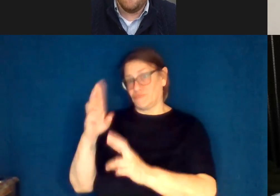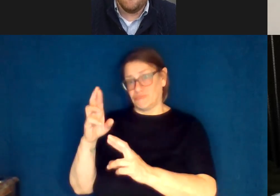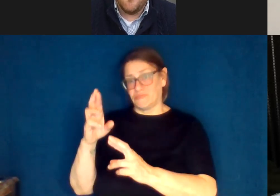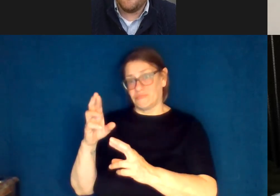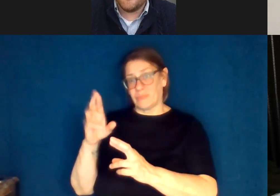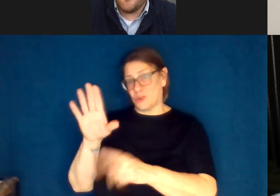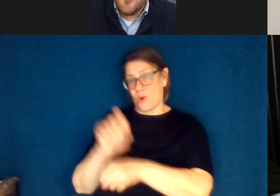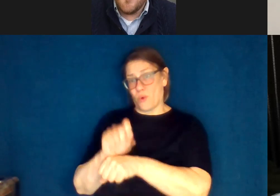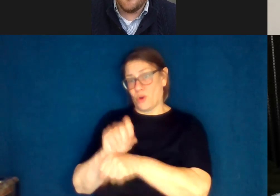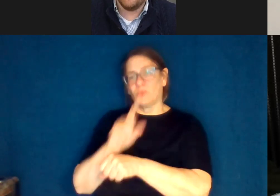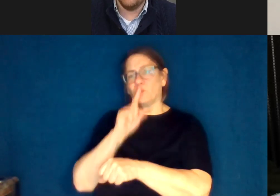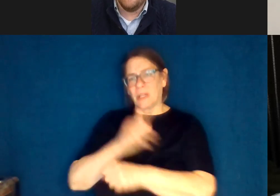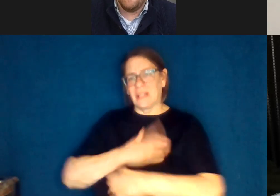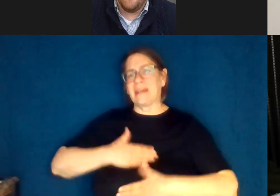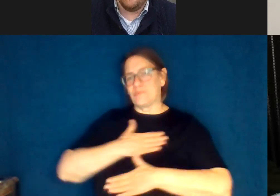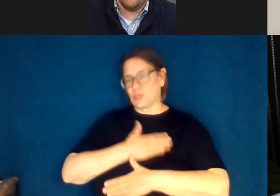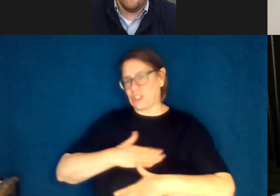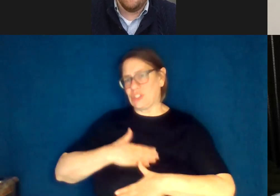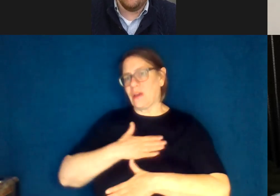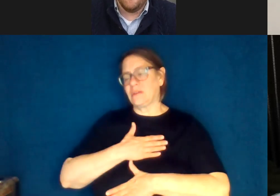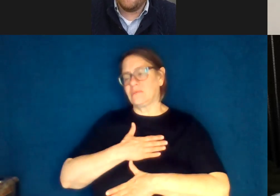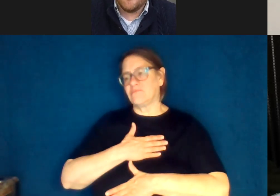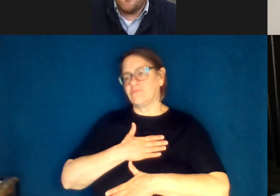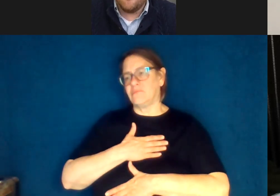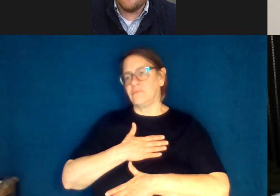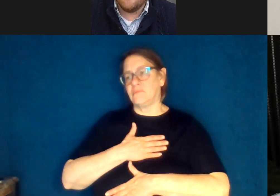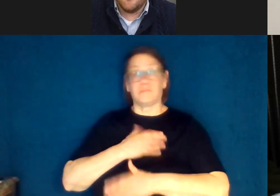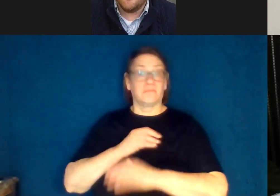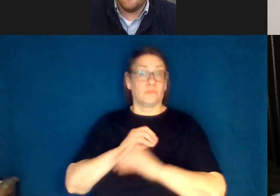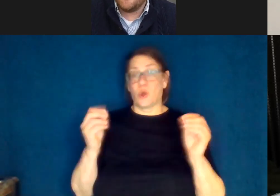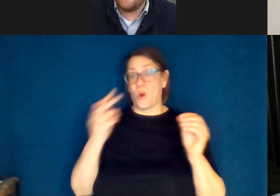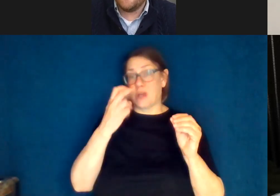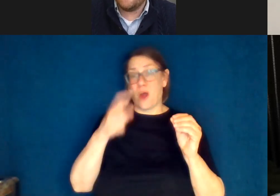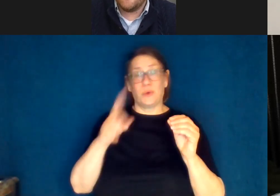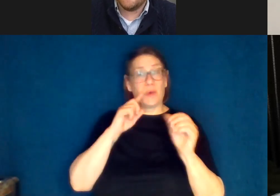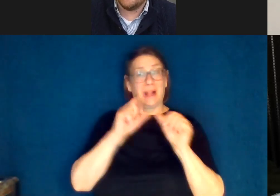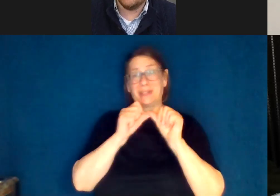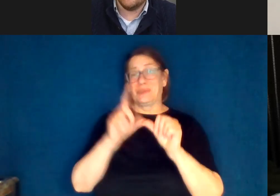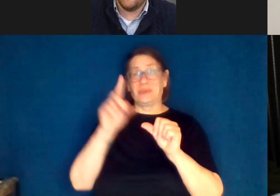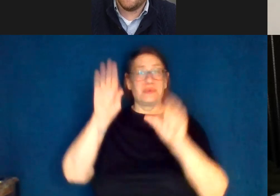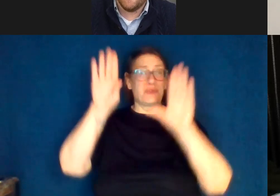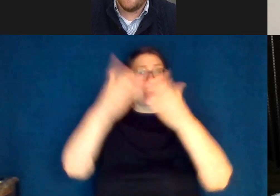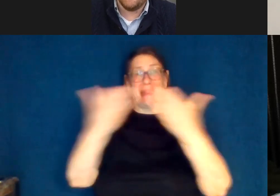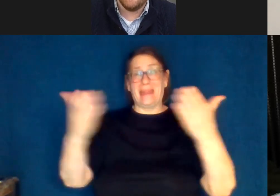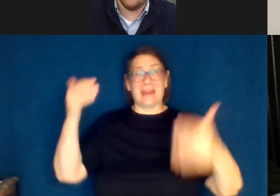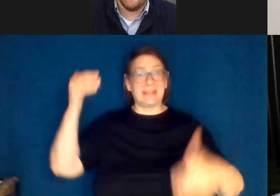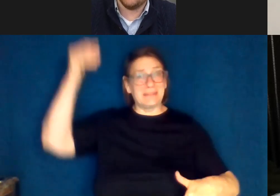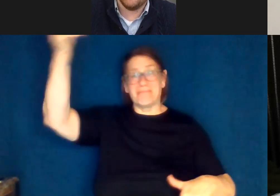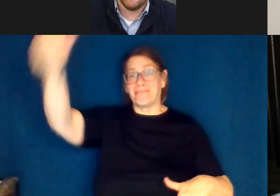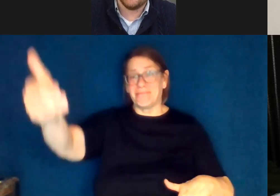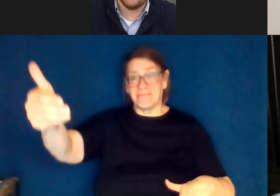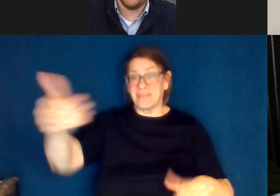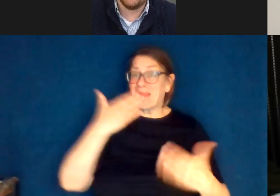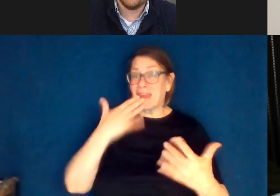are very much appreciated. And we have no doubt you're going to continue to do great things in where you go. And thank